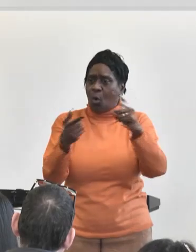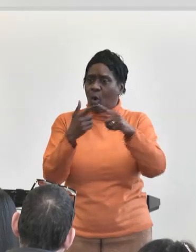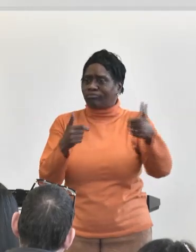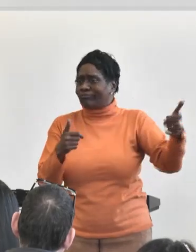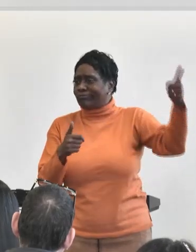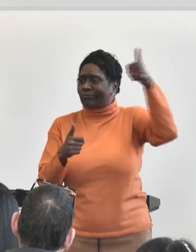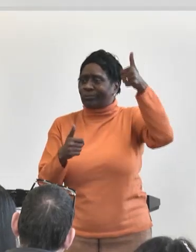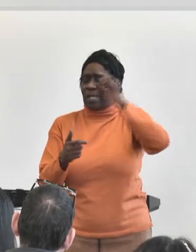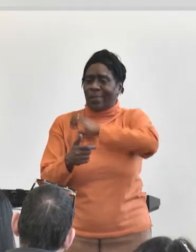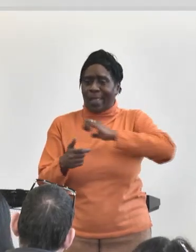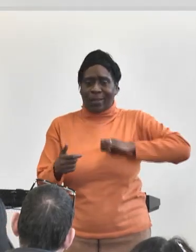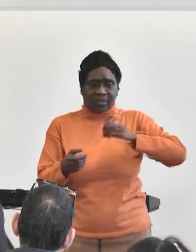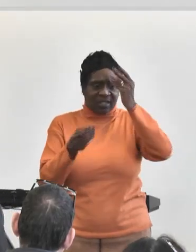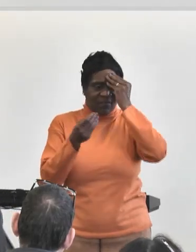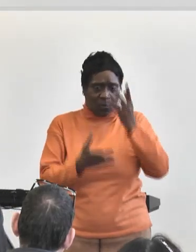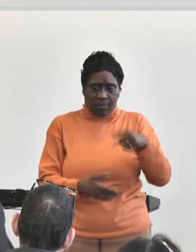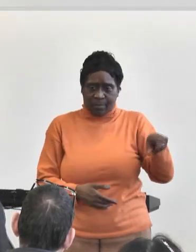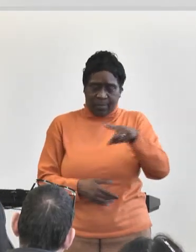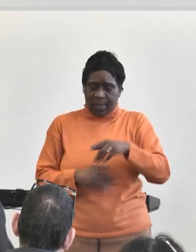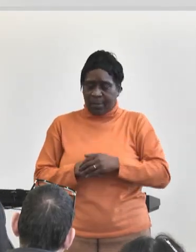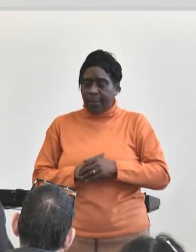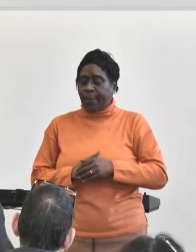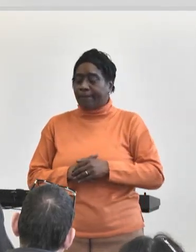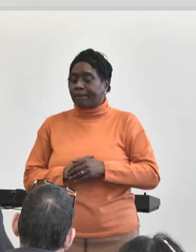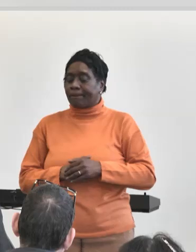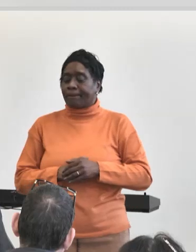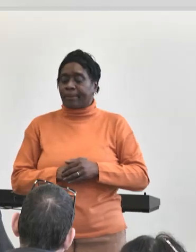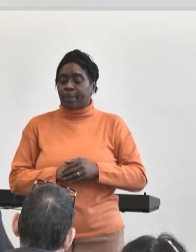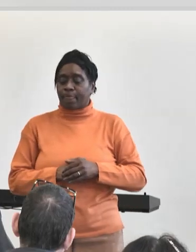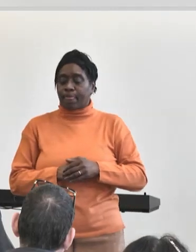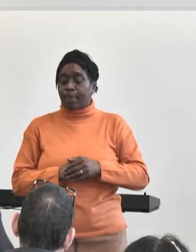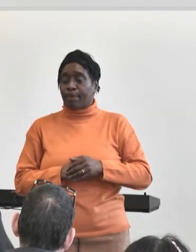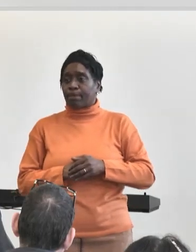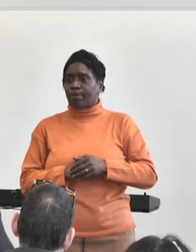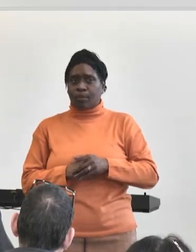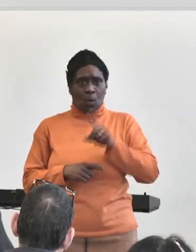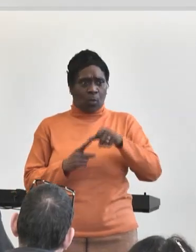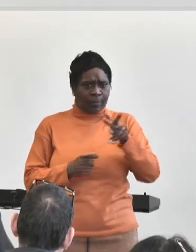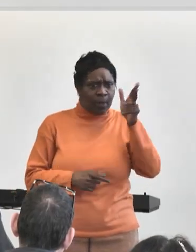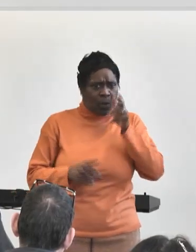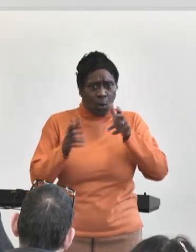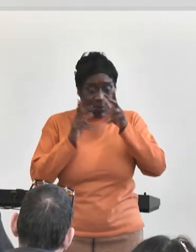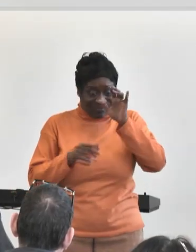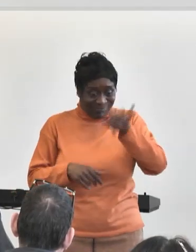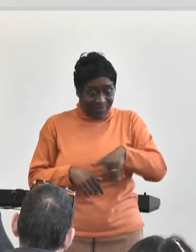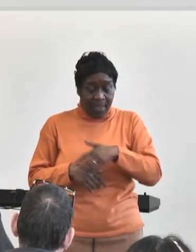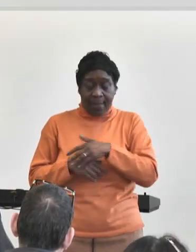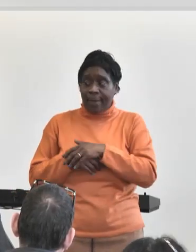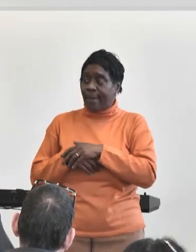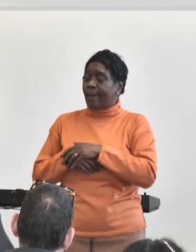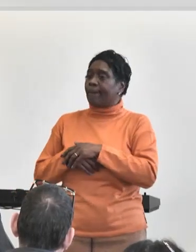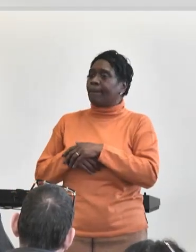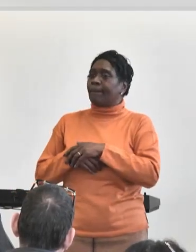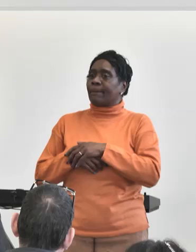and elders had said unto them. Y contaron todo lo que los principales sacerdotes y los ancianos les habían dicho. And when they heard that, y ellos habiéndolo oído,